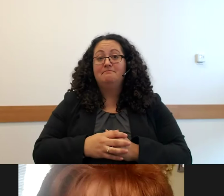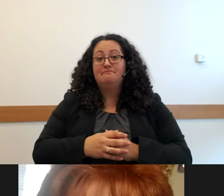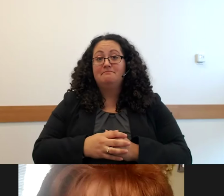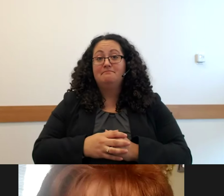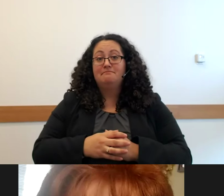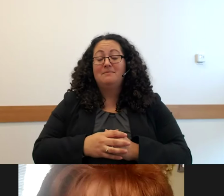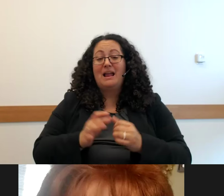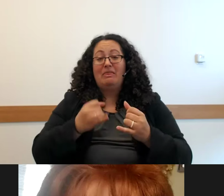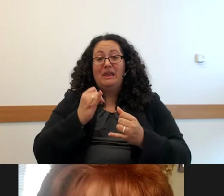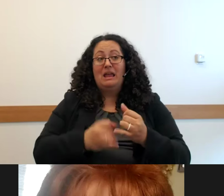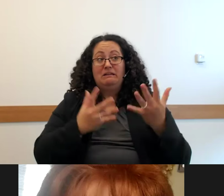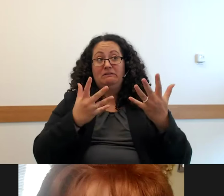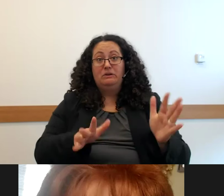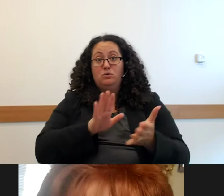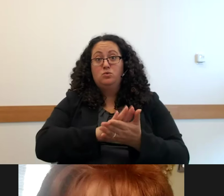And at the end of the school year,